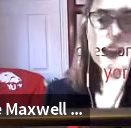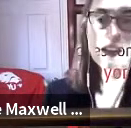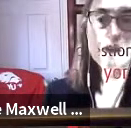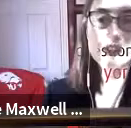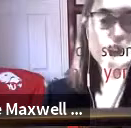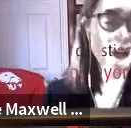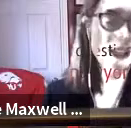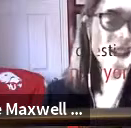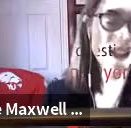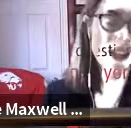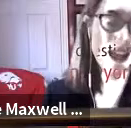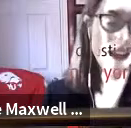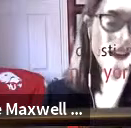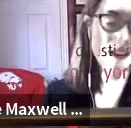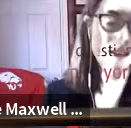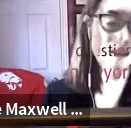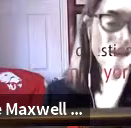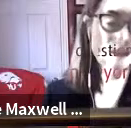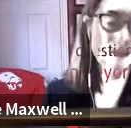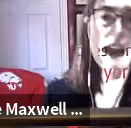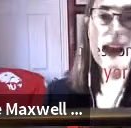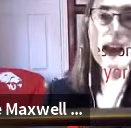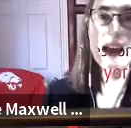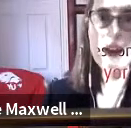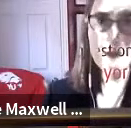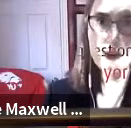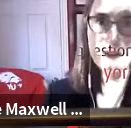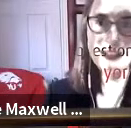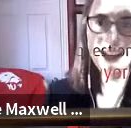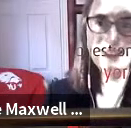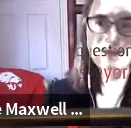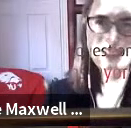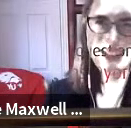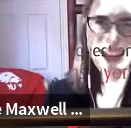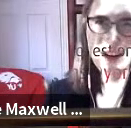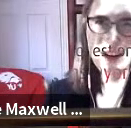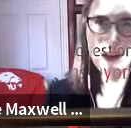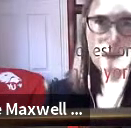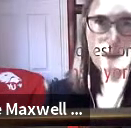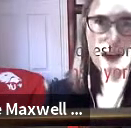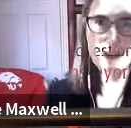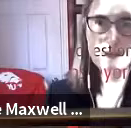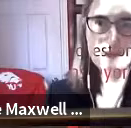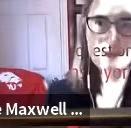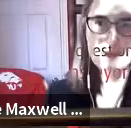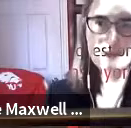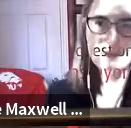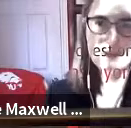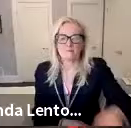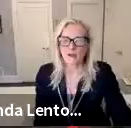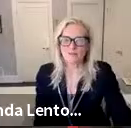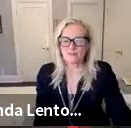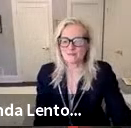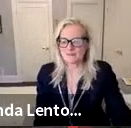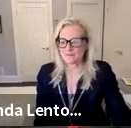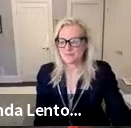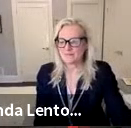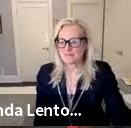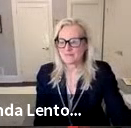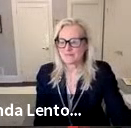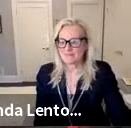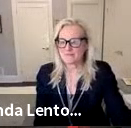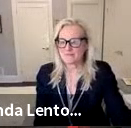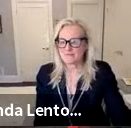like to thank you for joining us today. Have a wonderful day. Take care and be well. Bye, everyone.